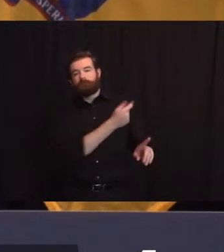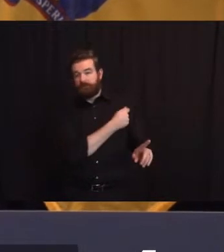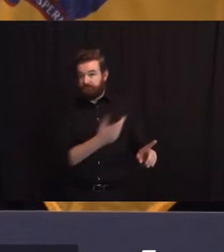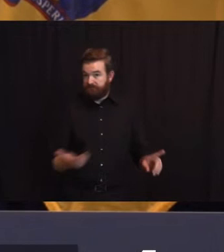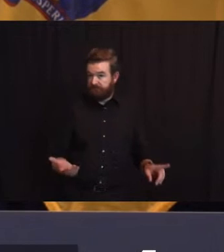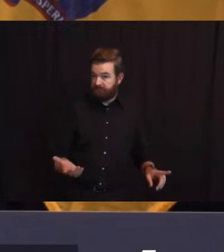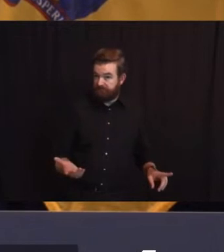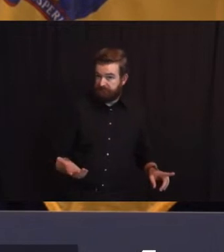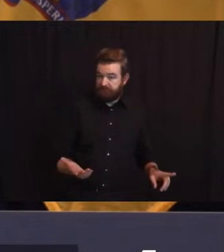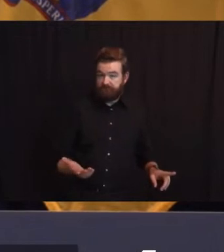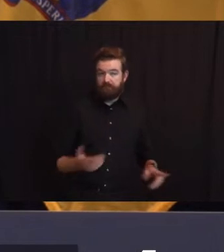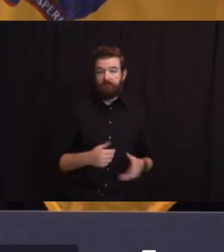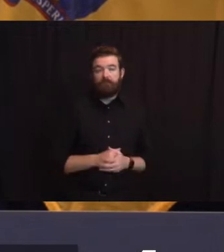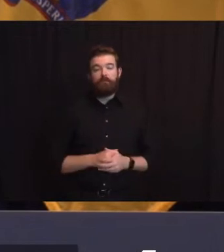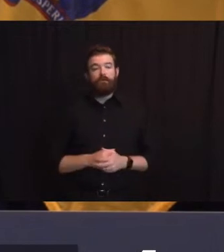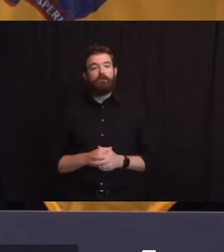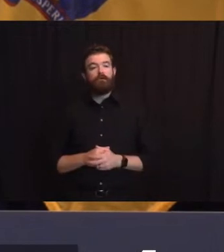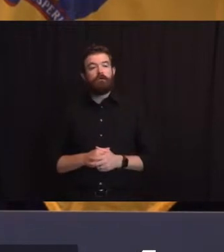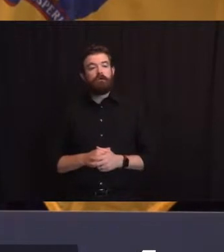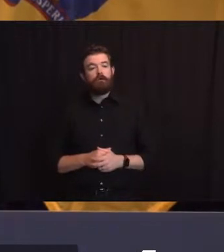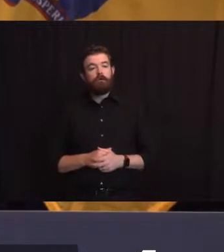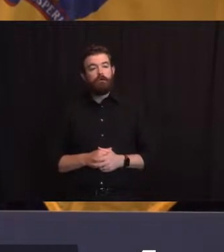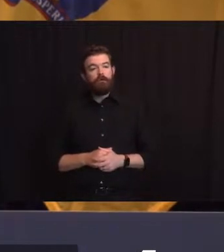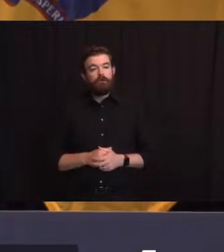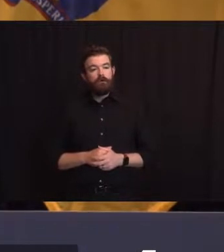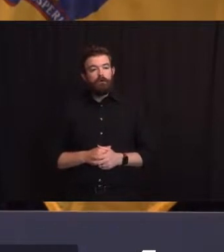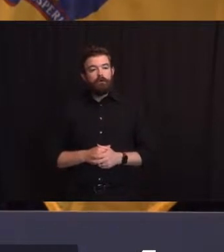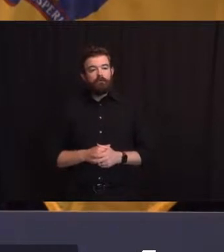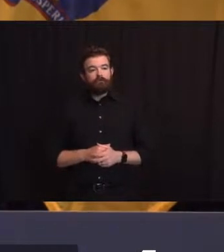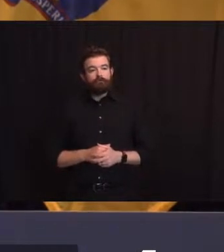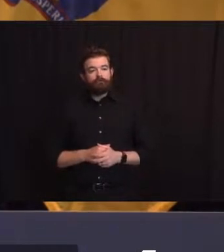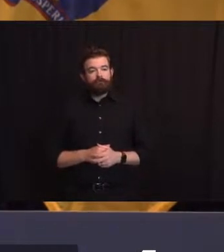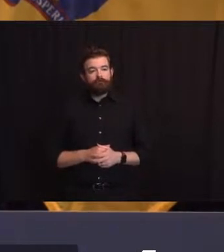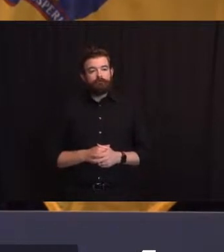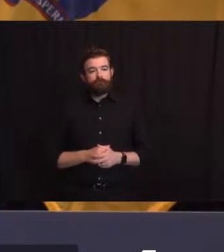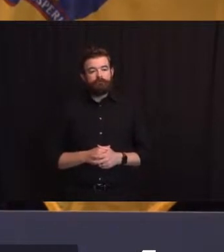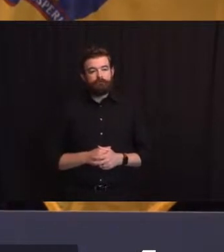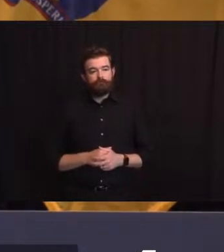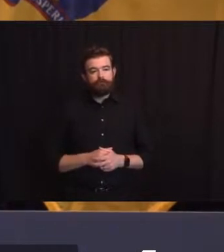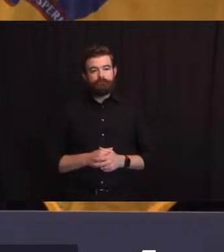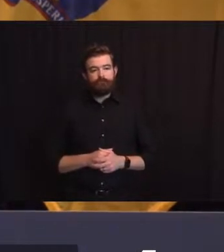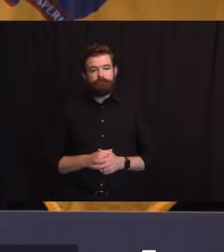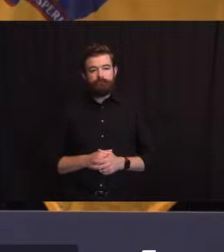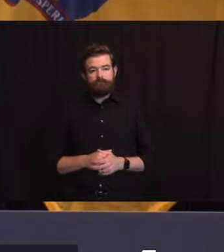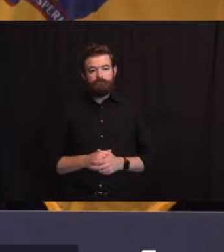months after your last COVID-19 shot. Do you think this is because we are likely going to need a booster